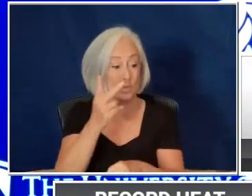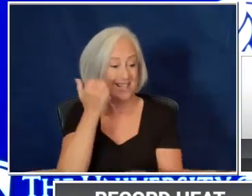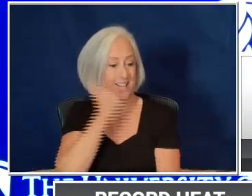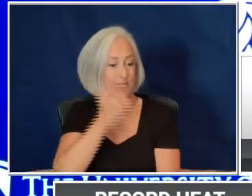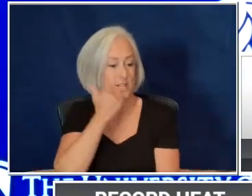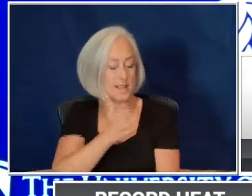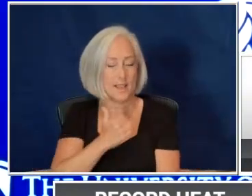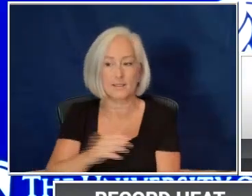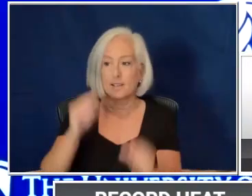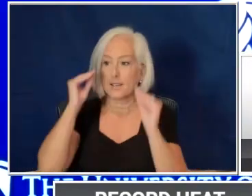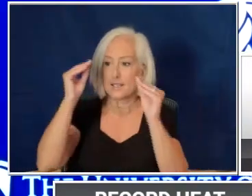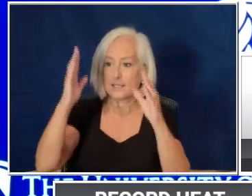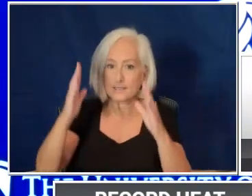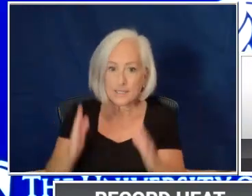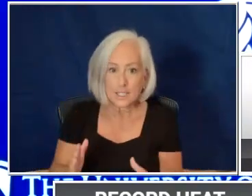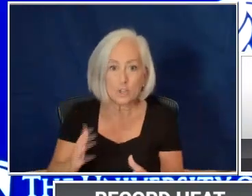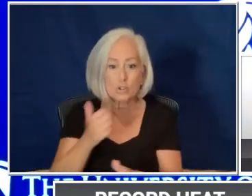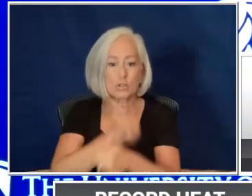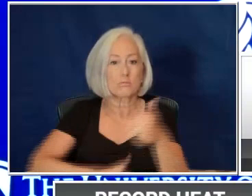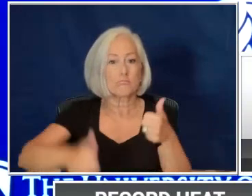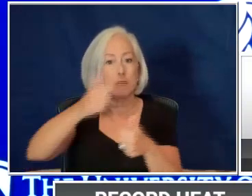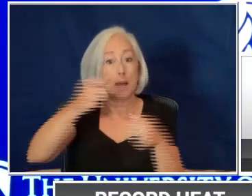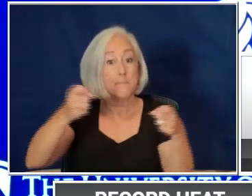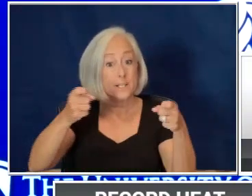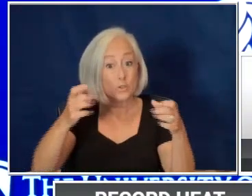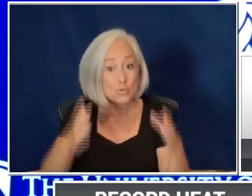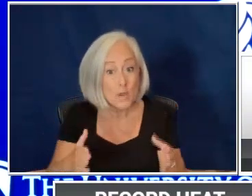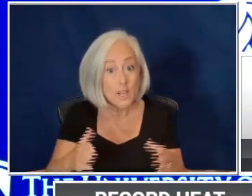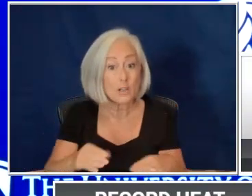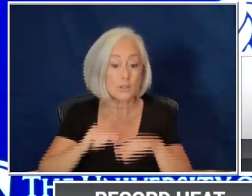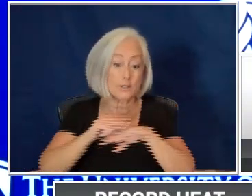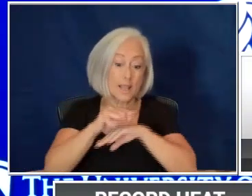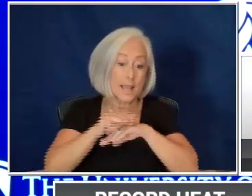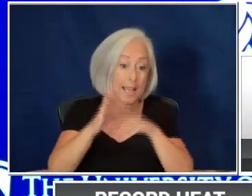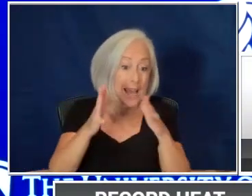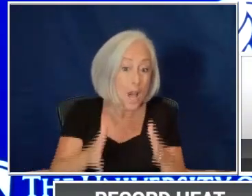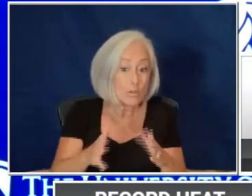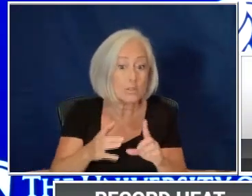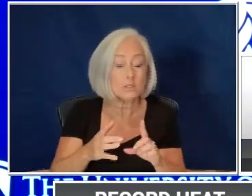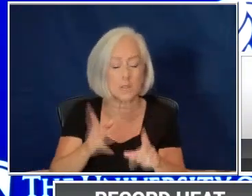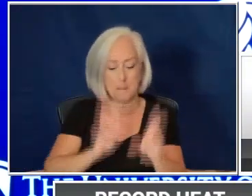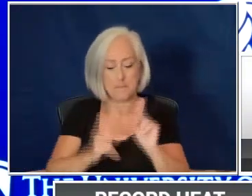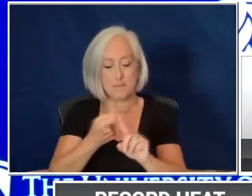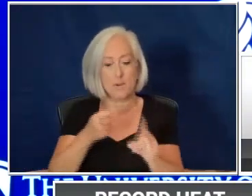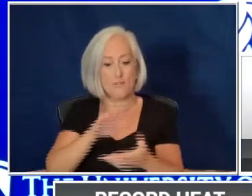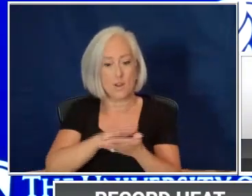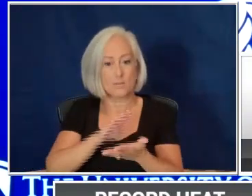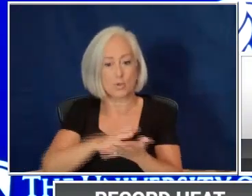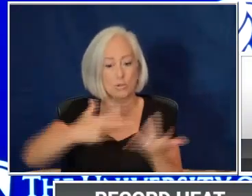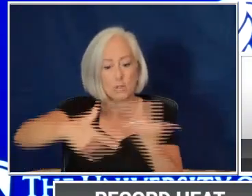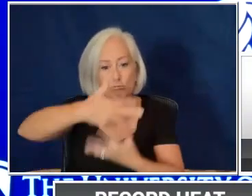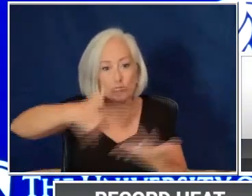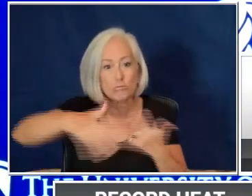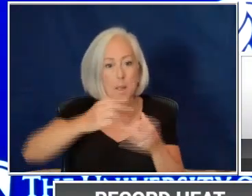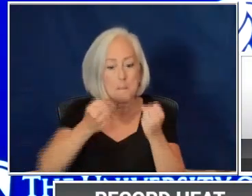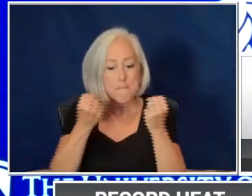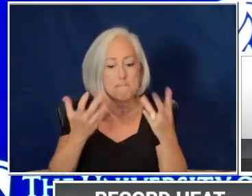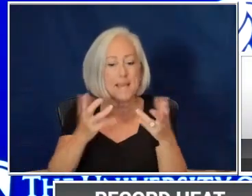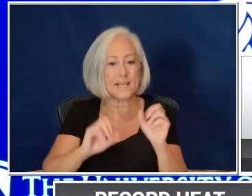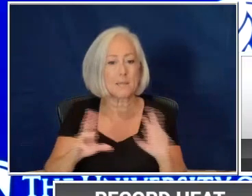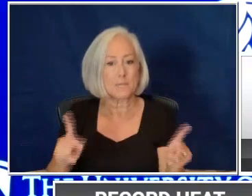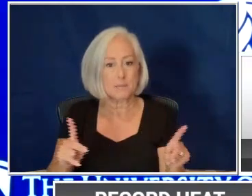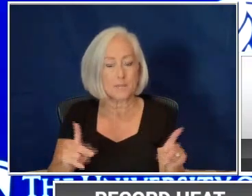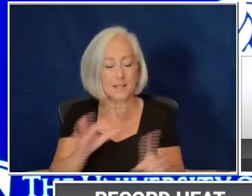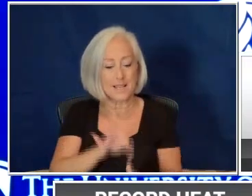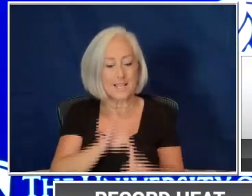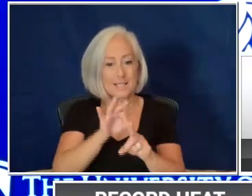and administrators and counselors and those people in the schools who are around a lot of different people, especially kids and pediatrics. So